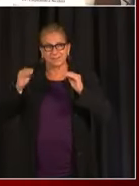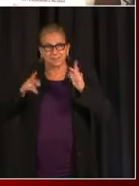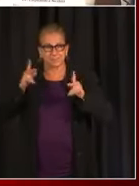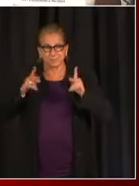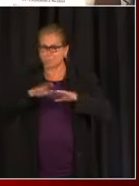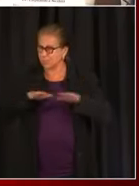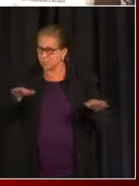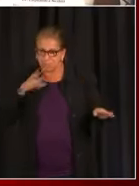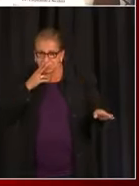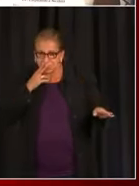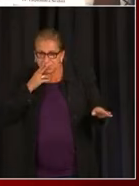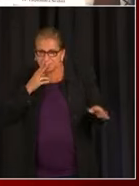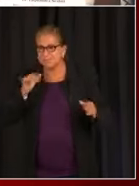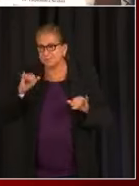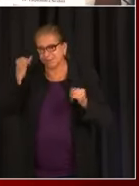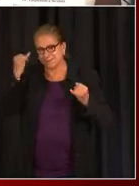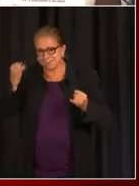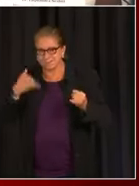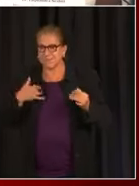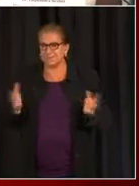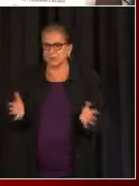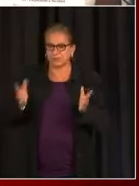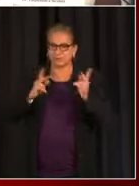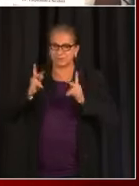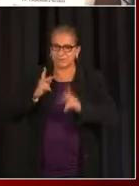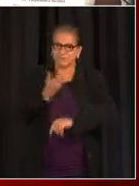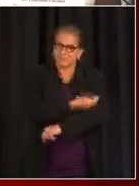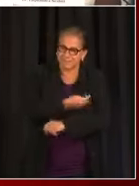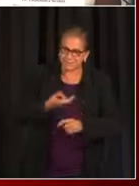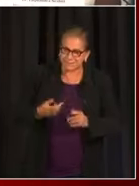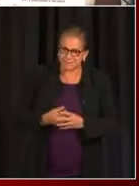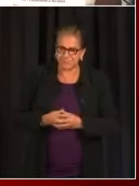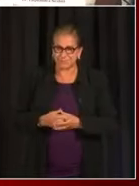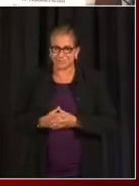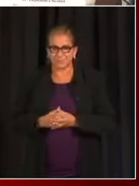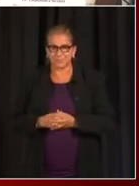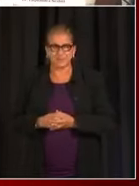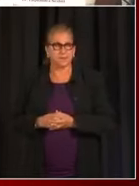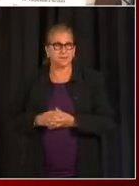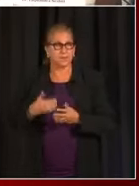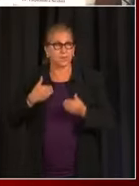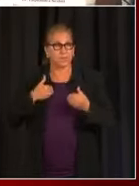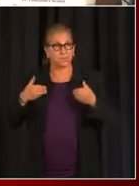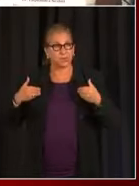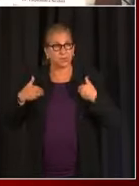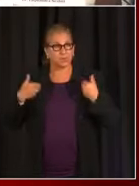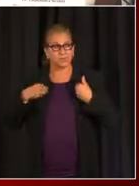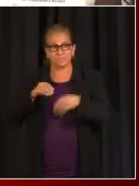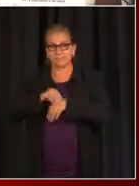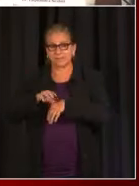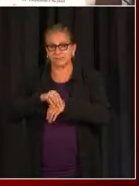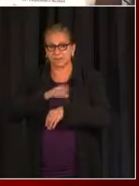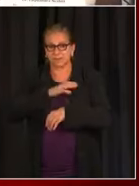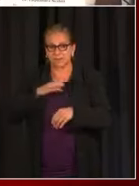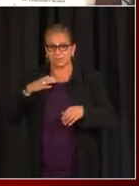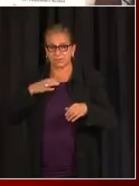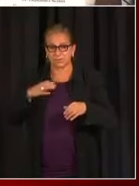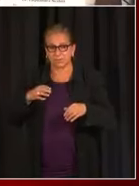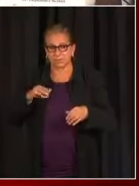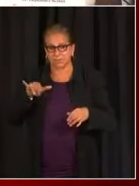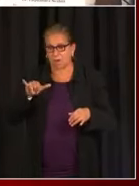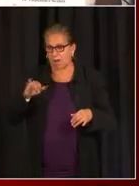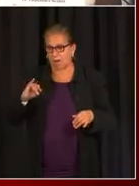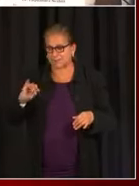those types of models and opportunities will be helpful. We also have a youth advisory council for COVID-19, which brings